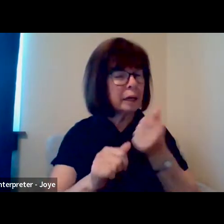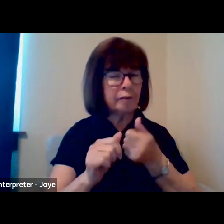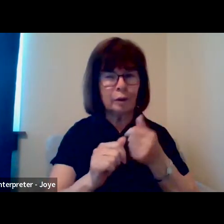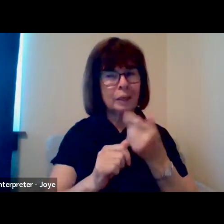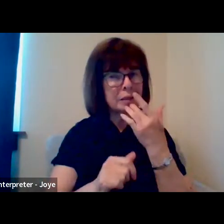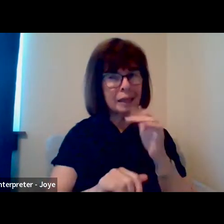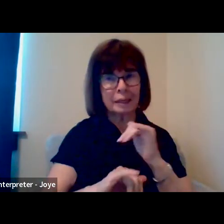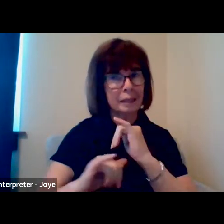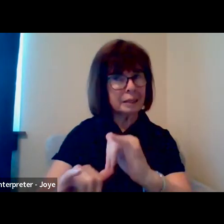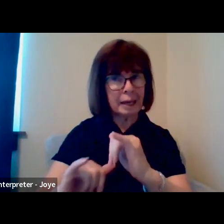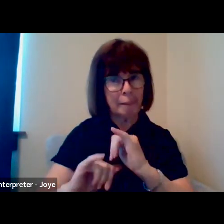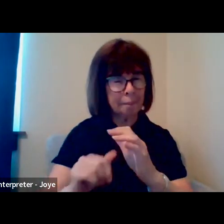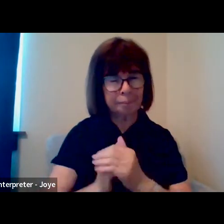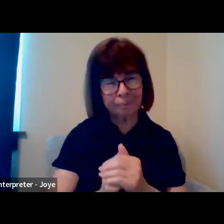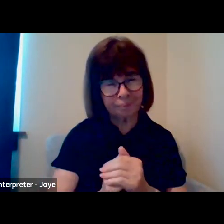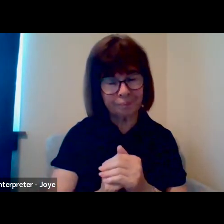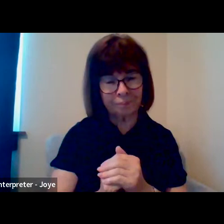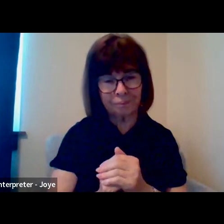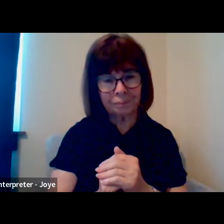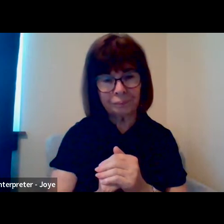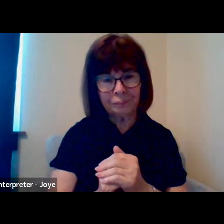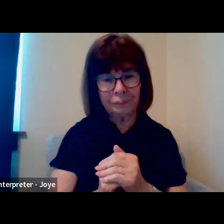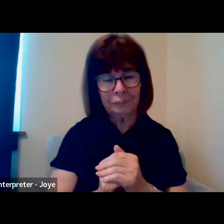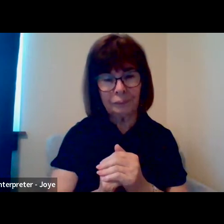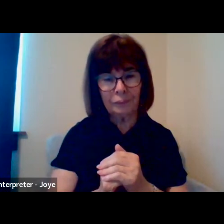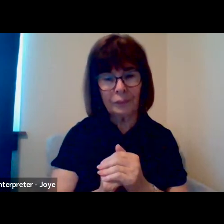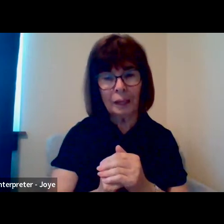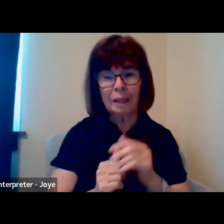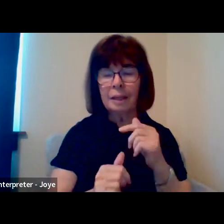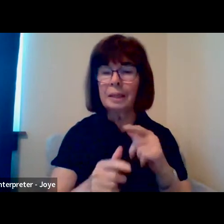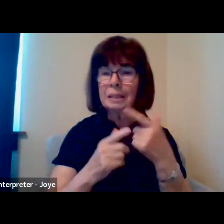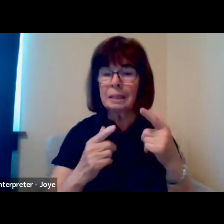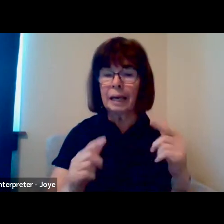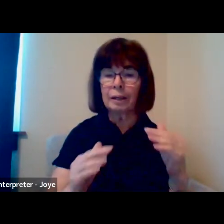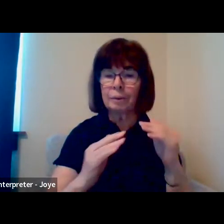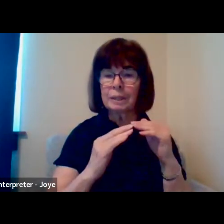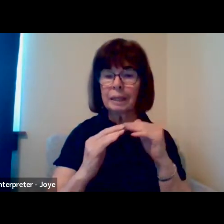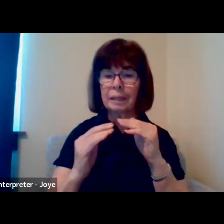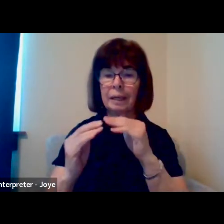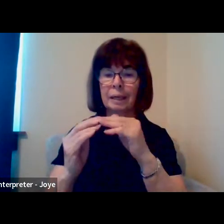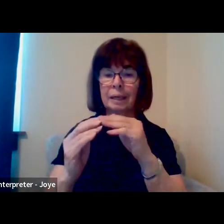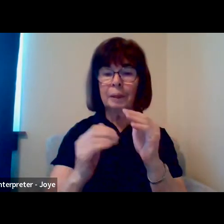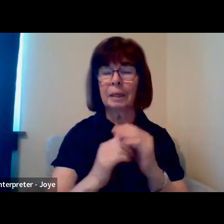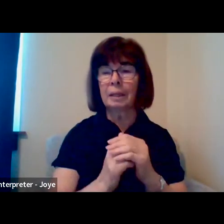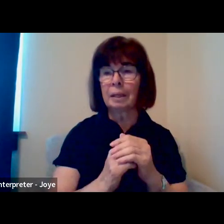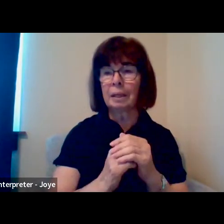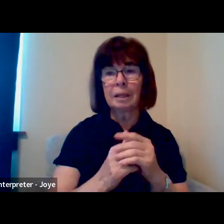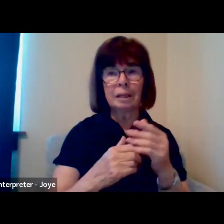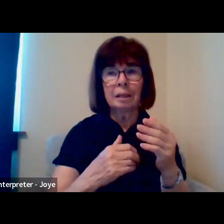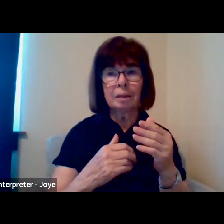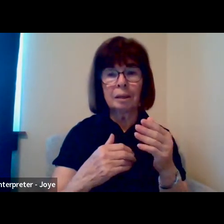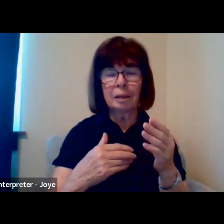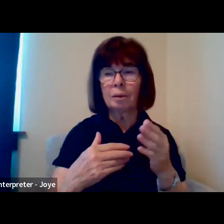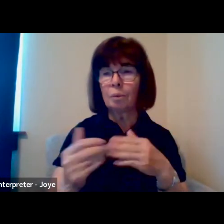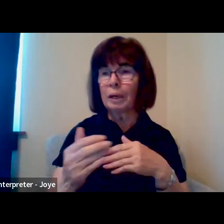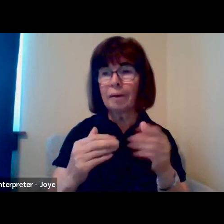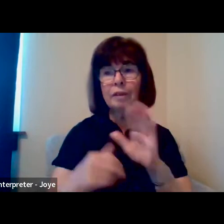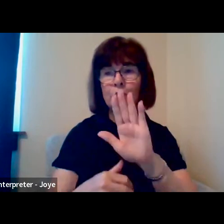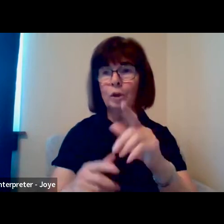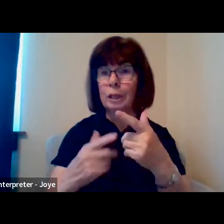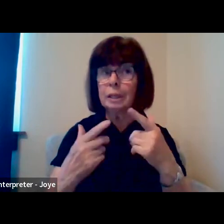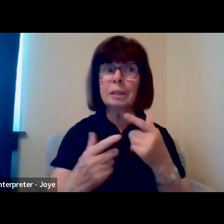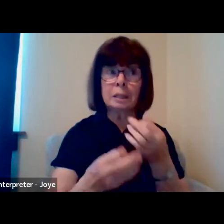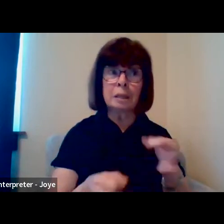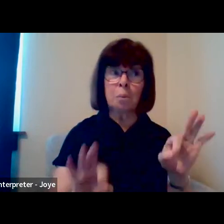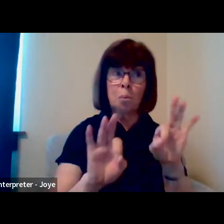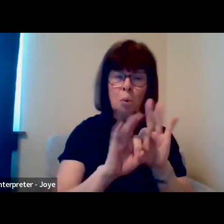And, you know, of course, you know, the language equity, regardless of what your, and language justice, regardless of what your language is really important to